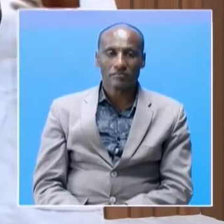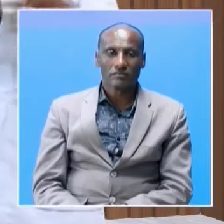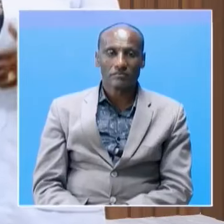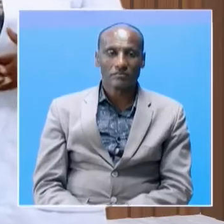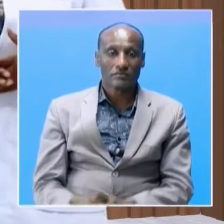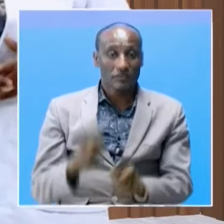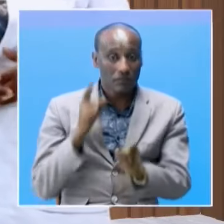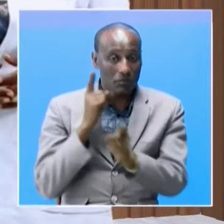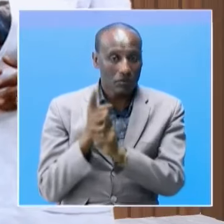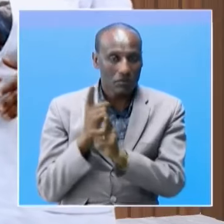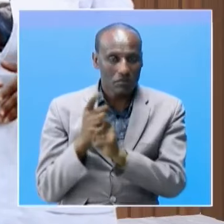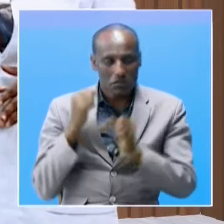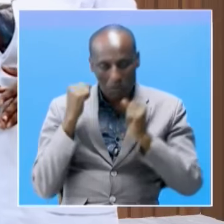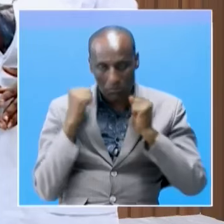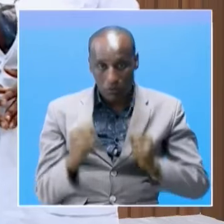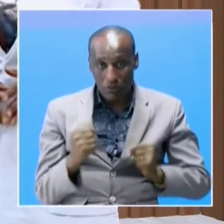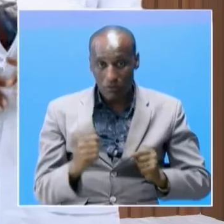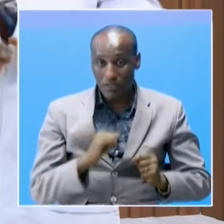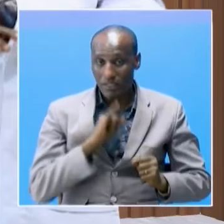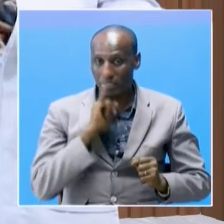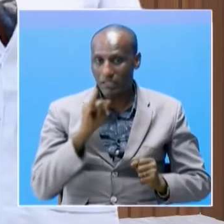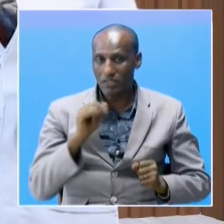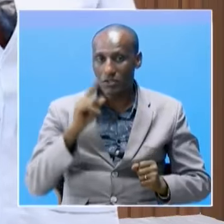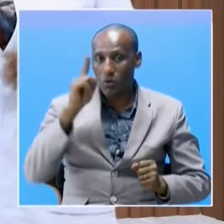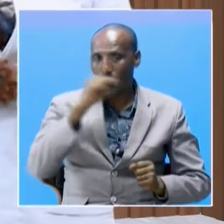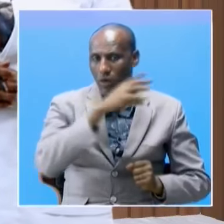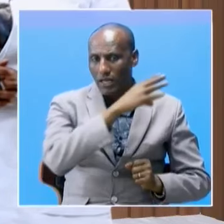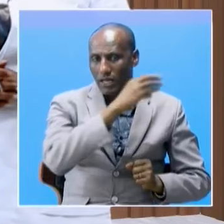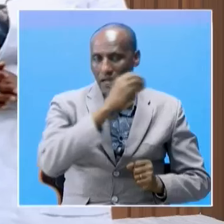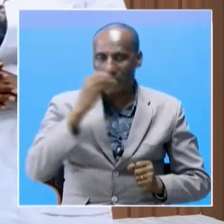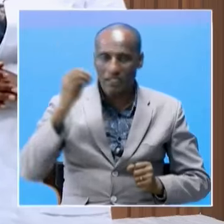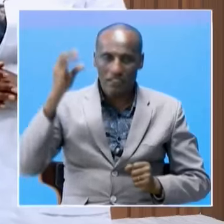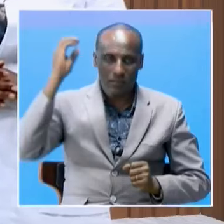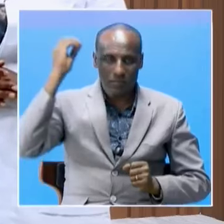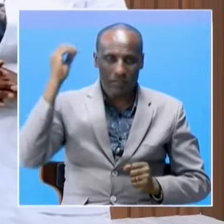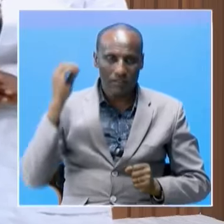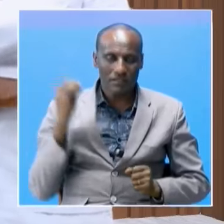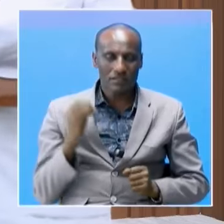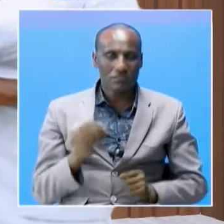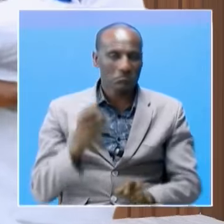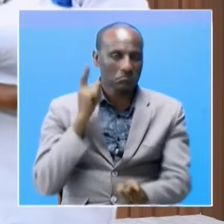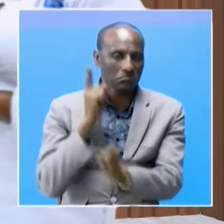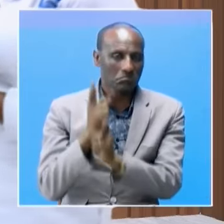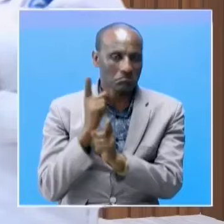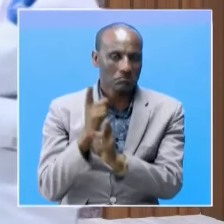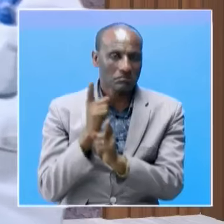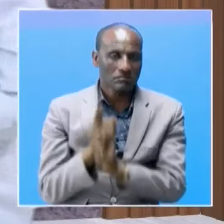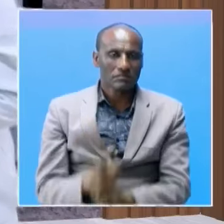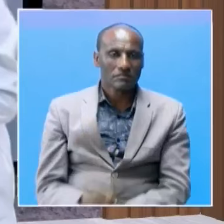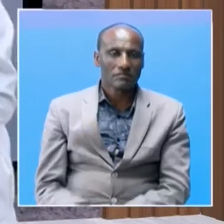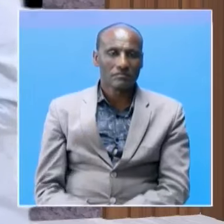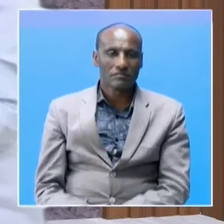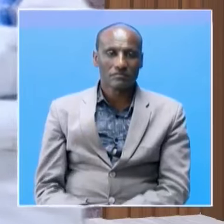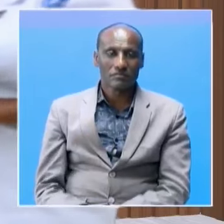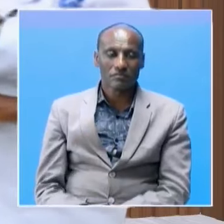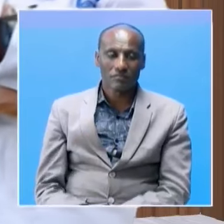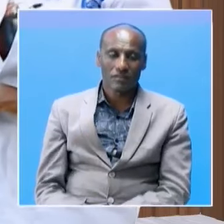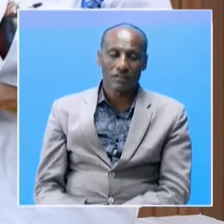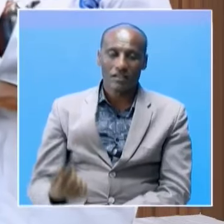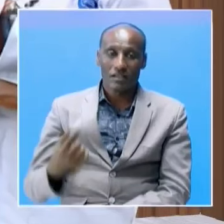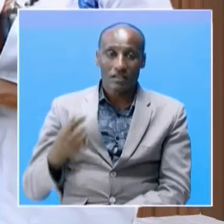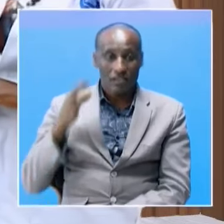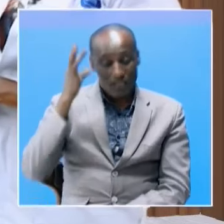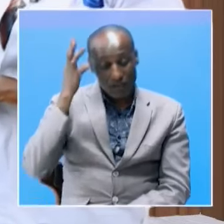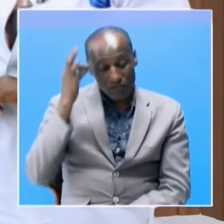using shall, that means you are definitely sure. Okay? Let's come here. If the weatherman